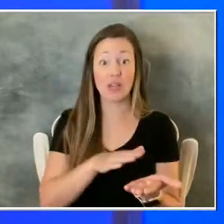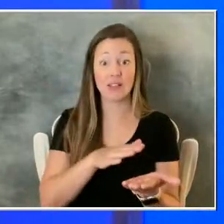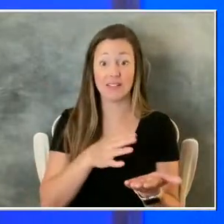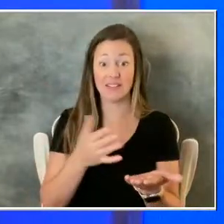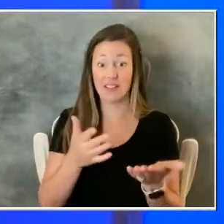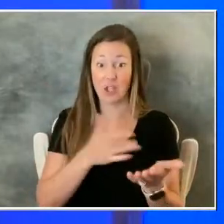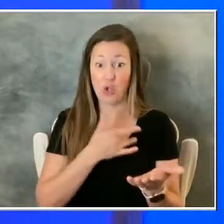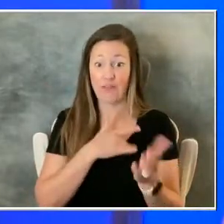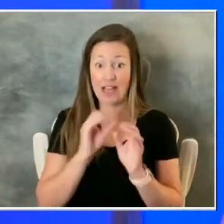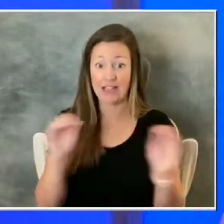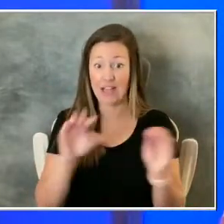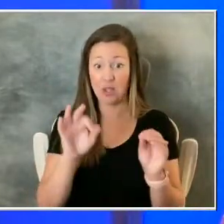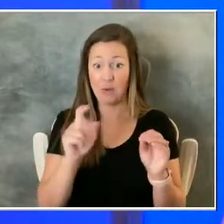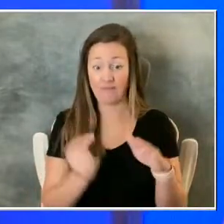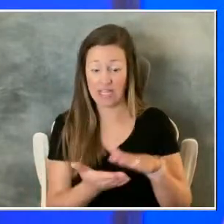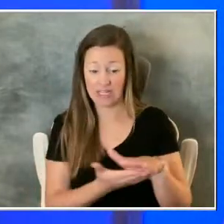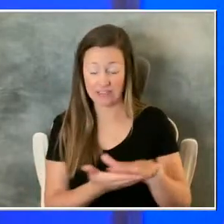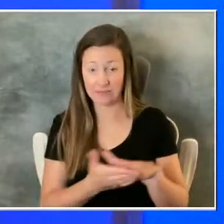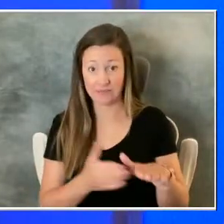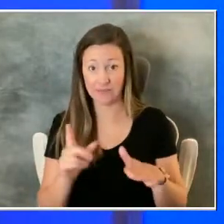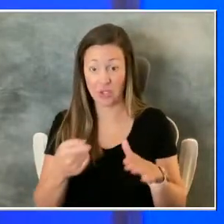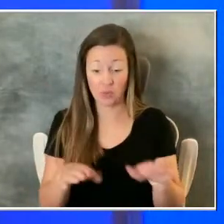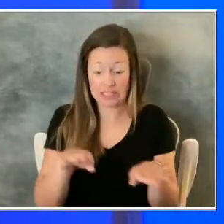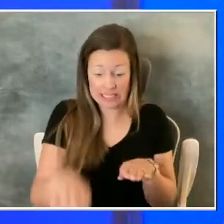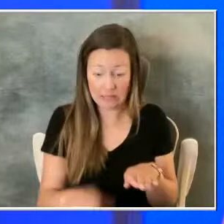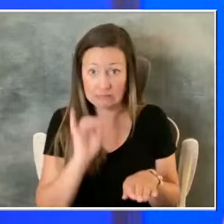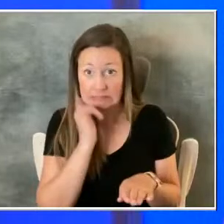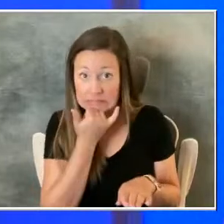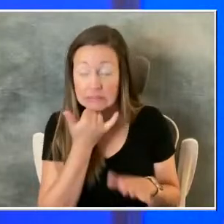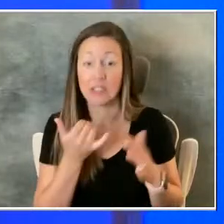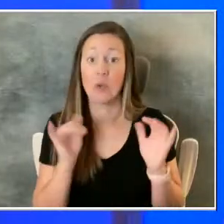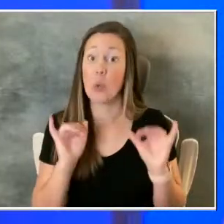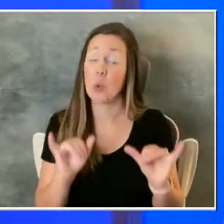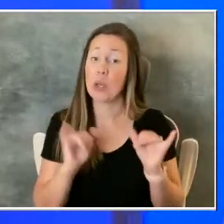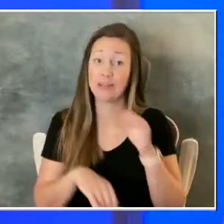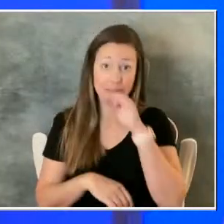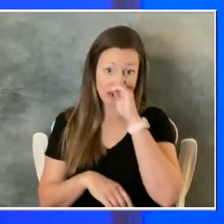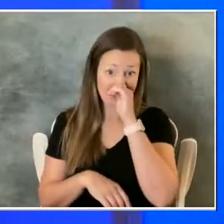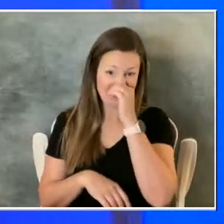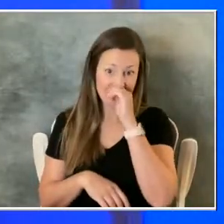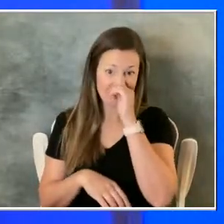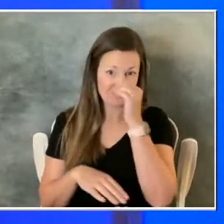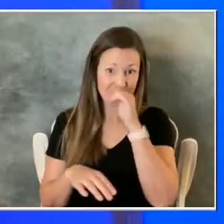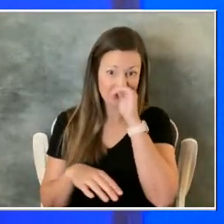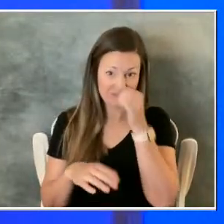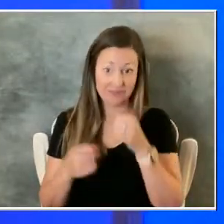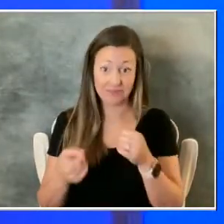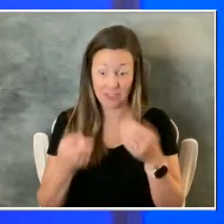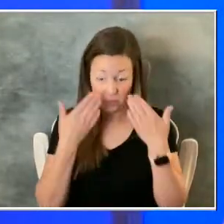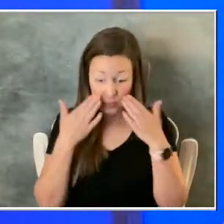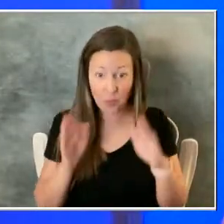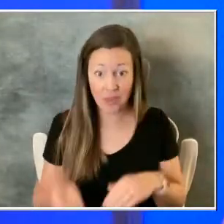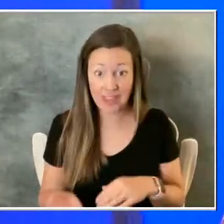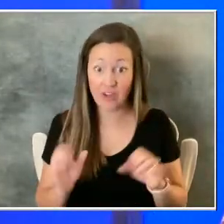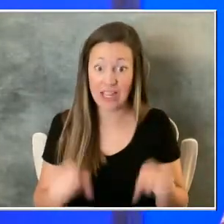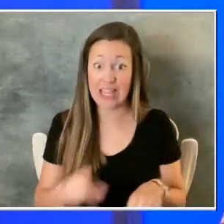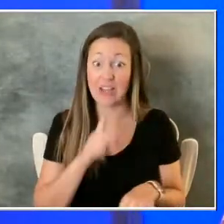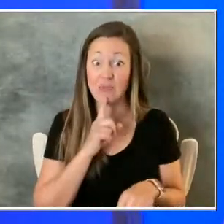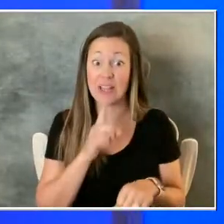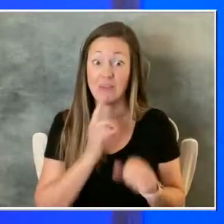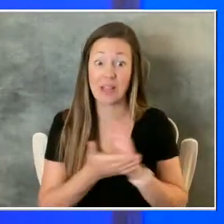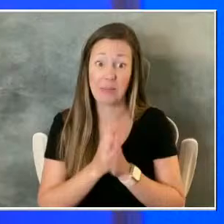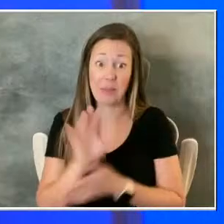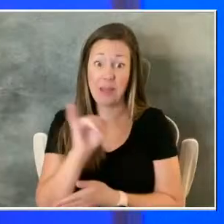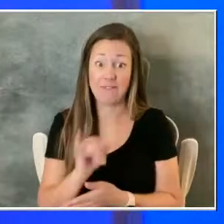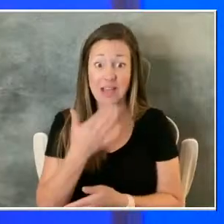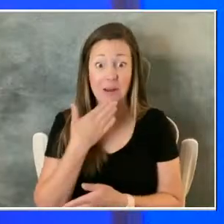I'm very fortunate. But if you don't, and you step on a tack or something and don't know it's there, it can really become infected, and you may